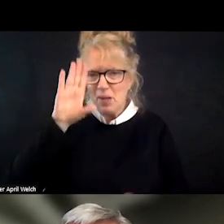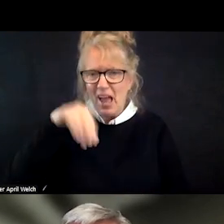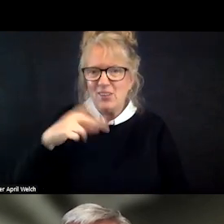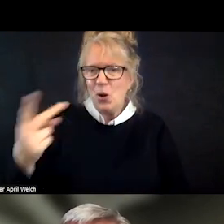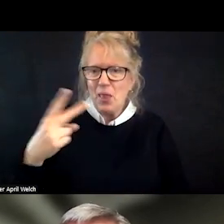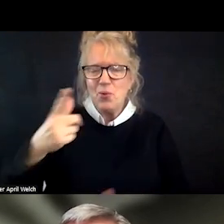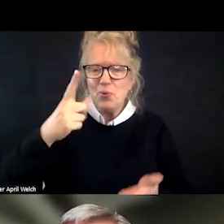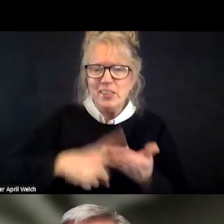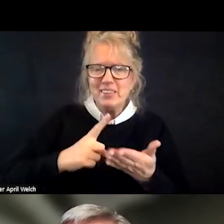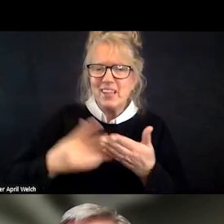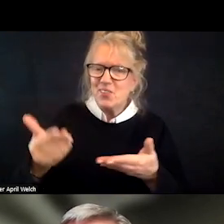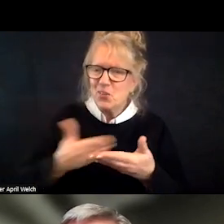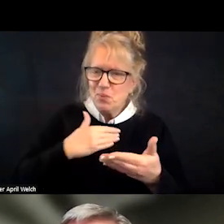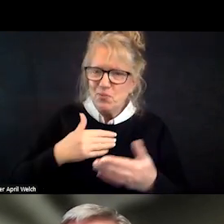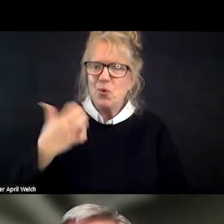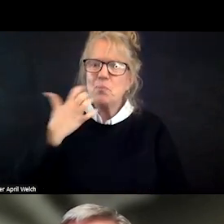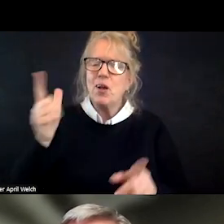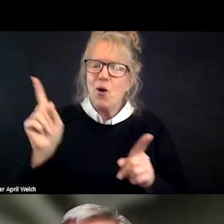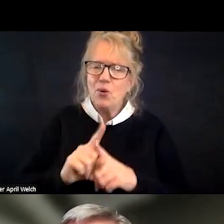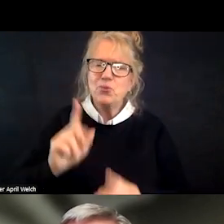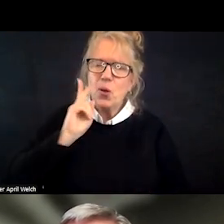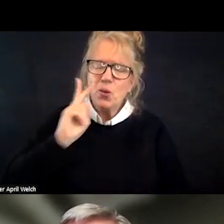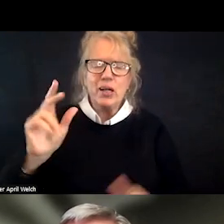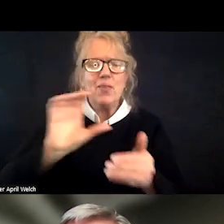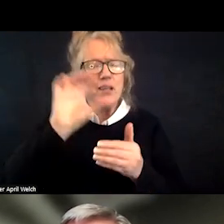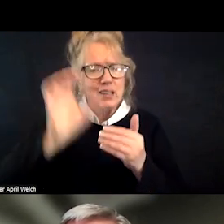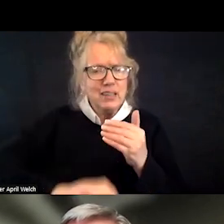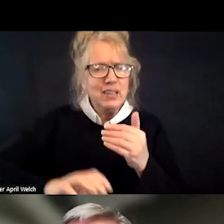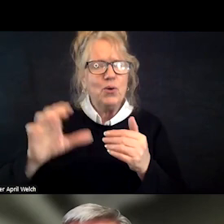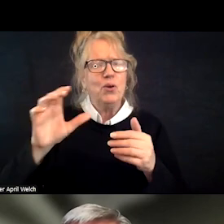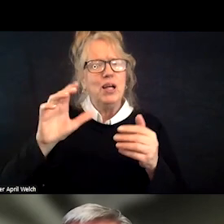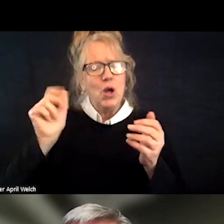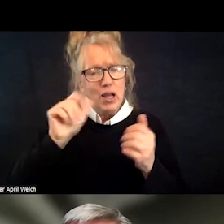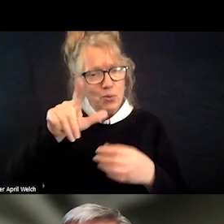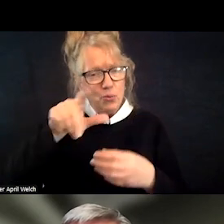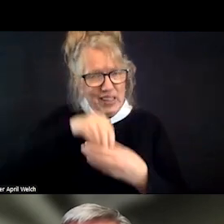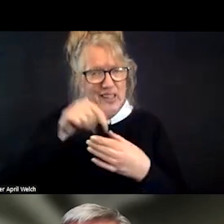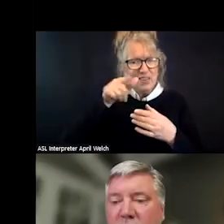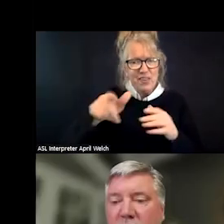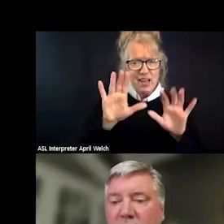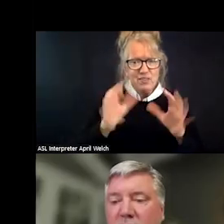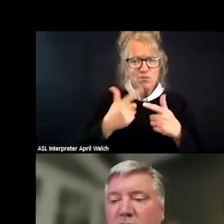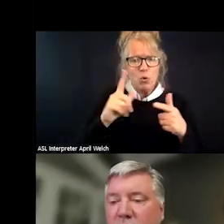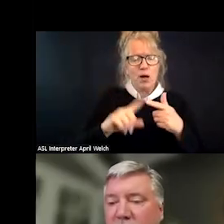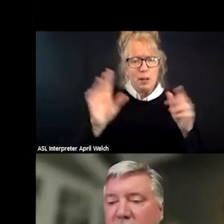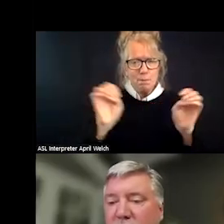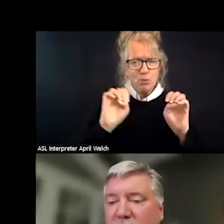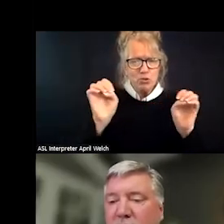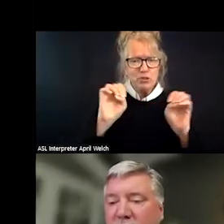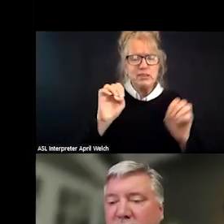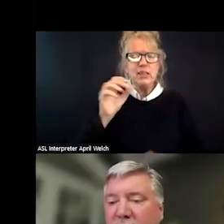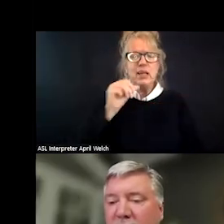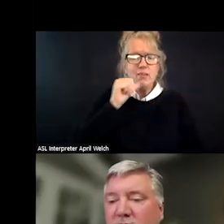this before, is also looking at the clinical outcomes and impact within that category of emergency of involuntary